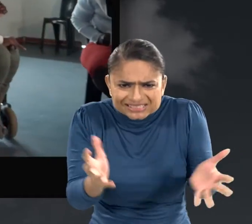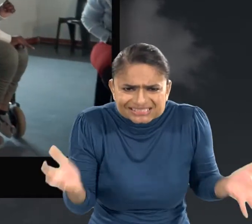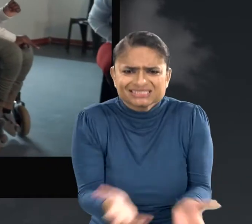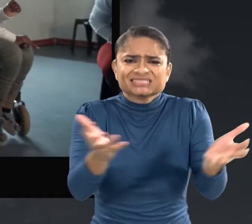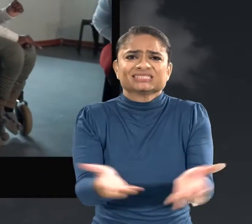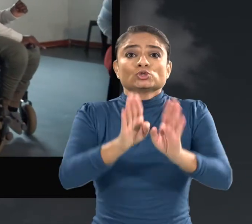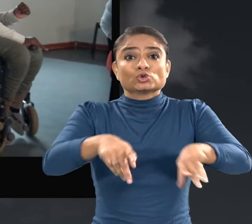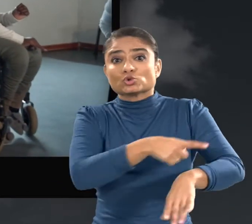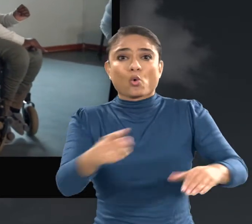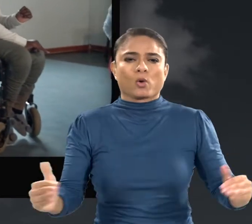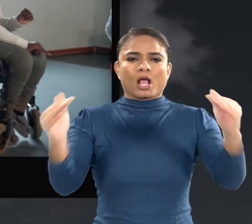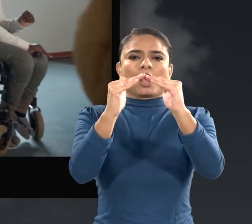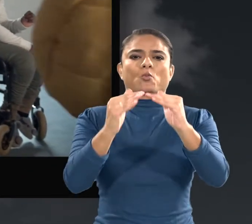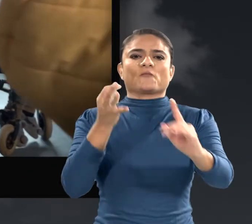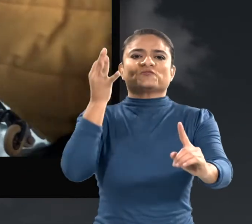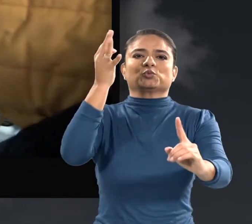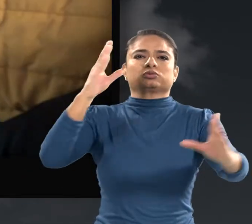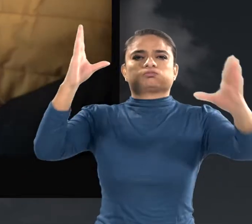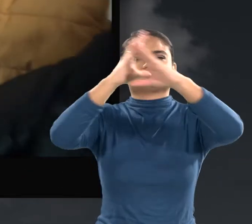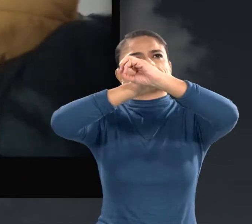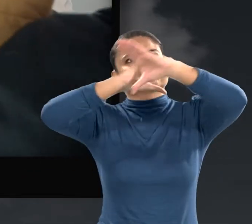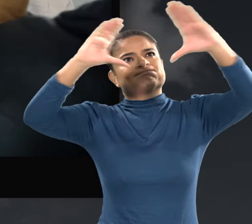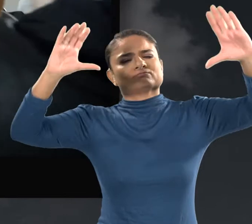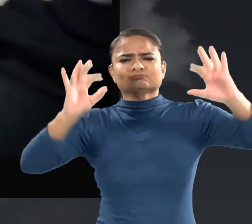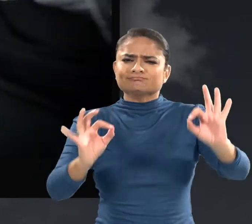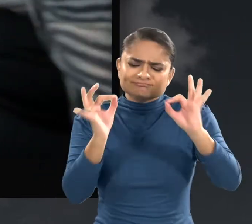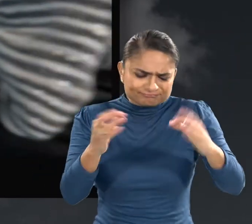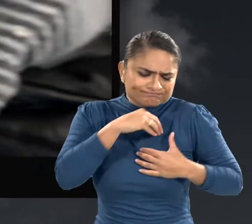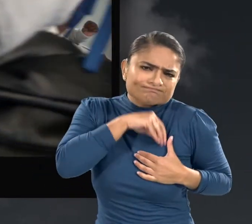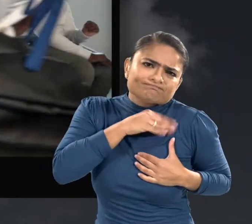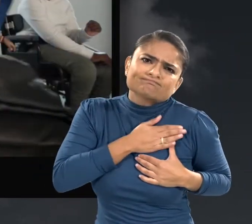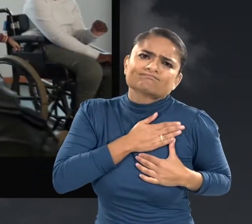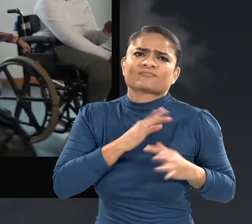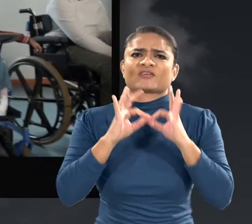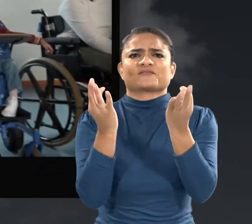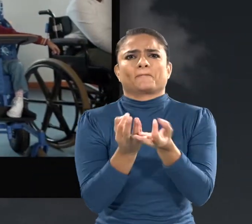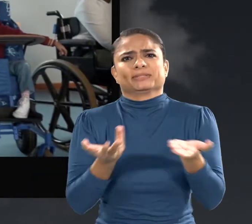hold each child equally precious in our family